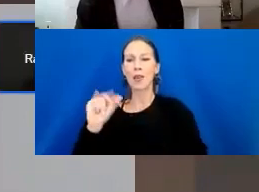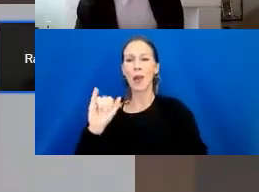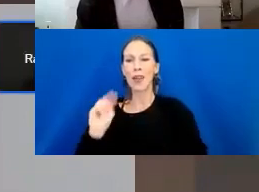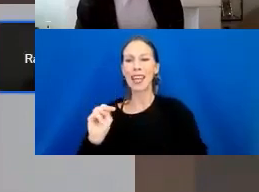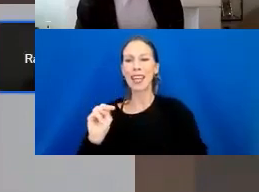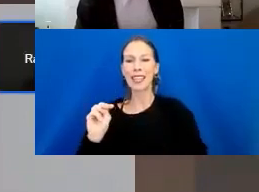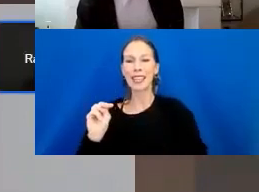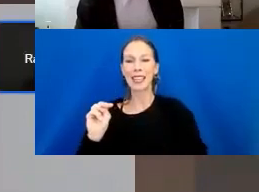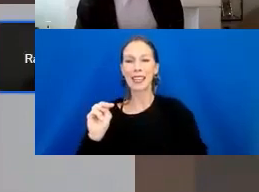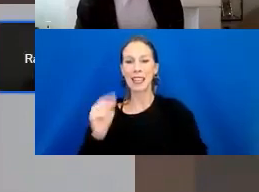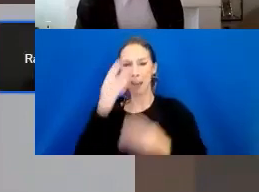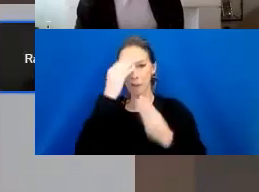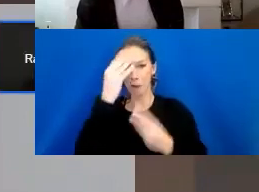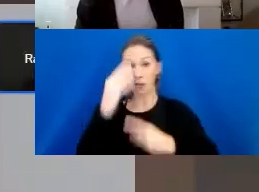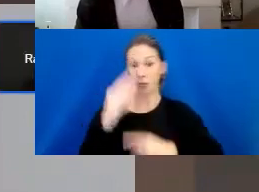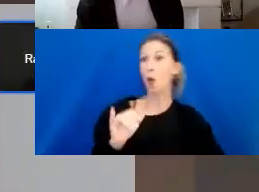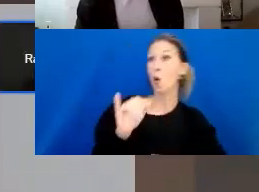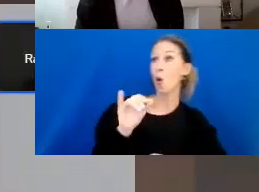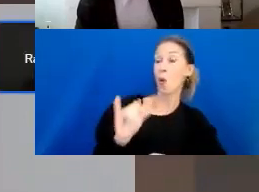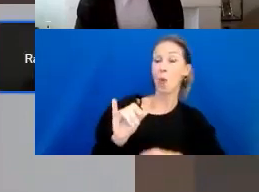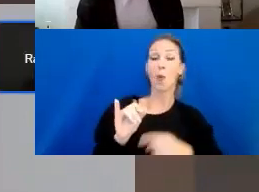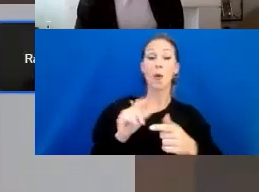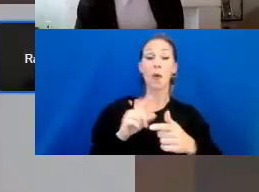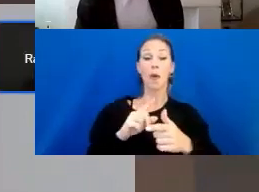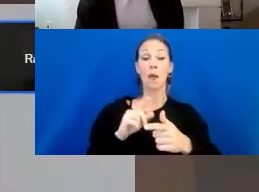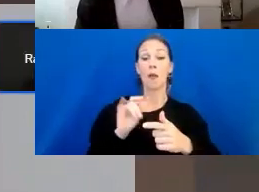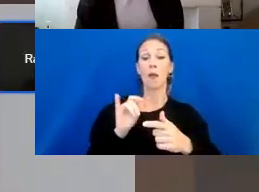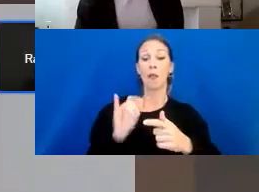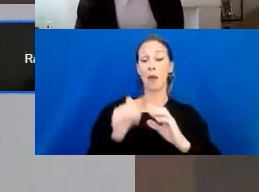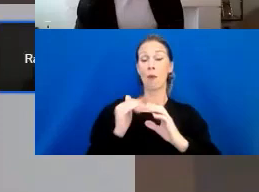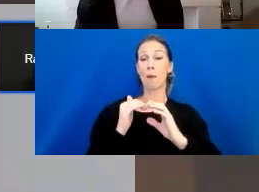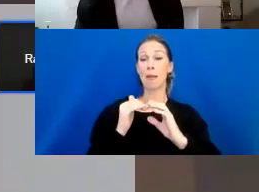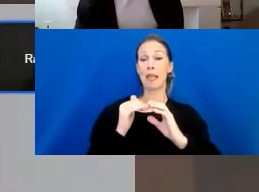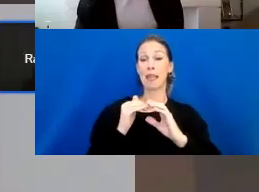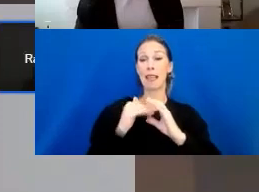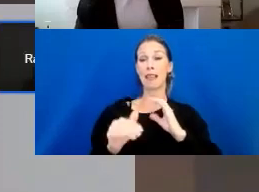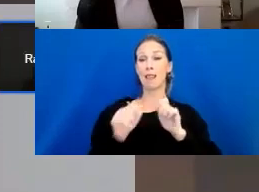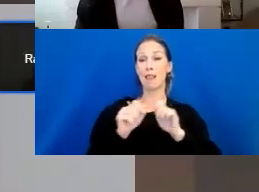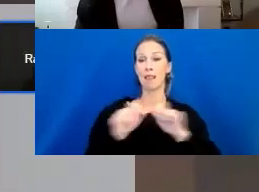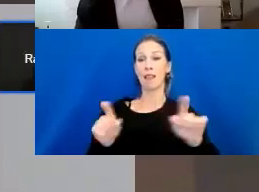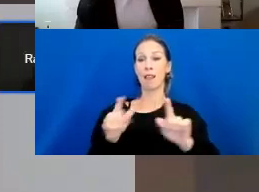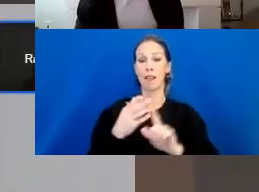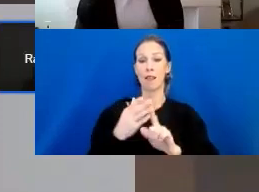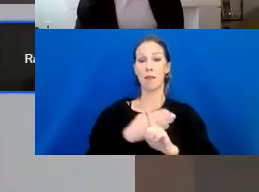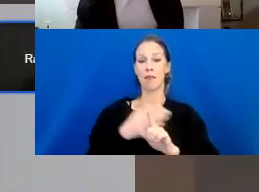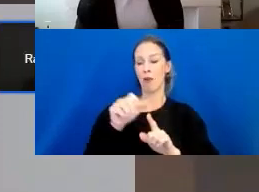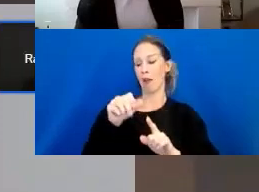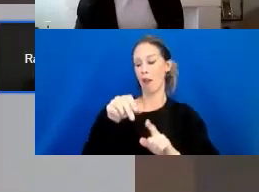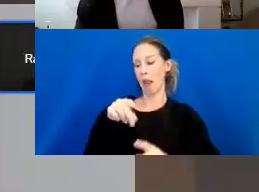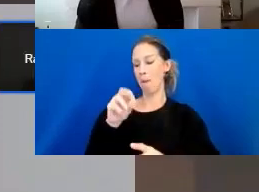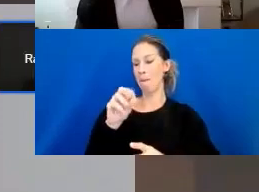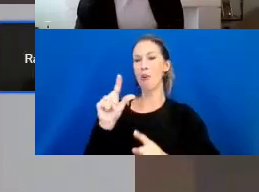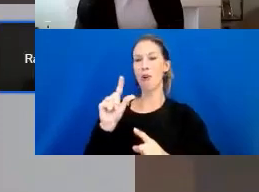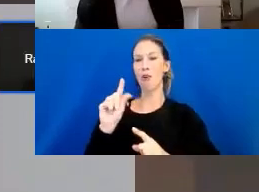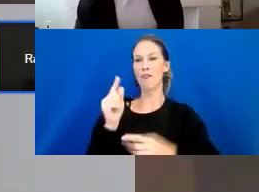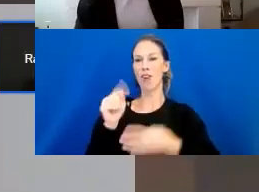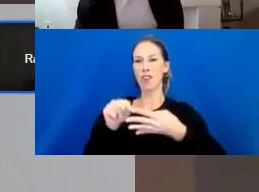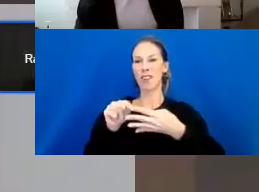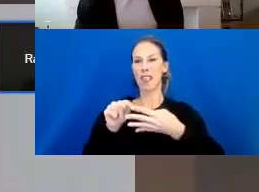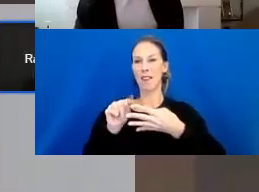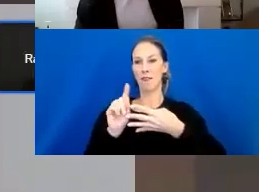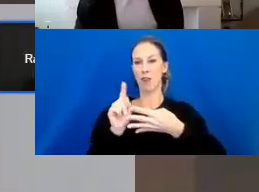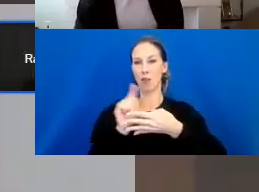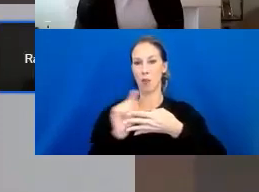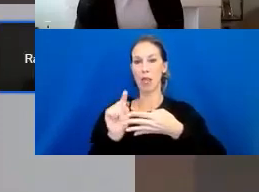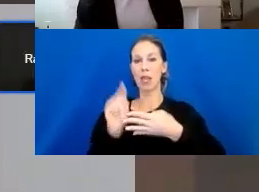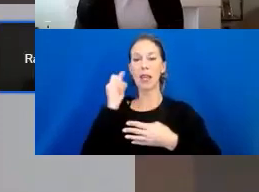The login credentials should be sent out by the beginning of April. So as long as you are registered, you will receive an email with your